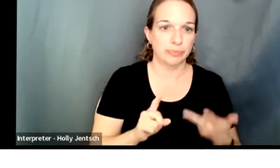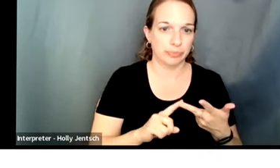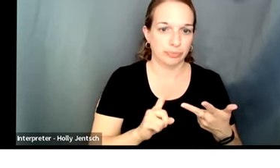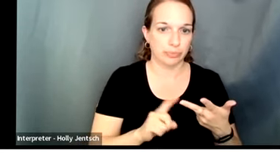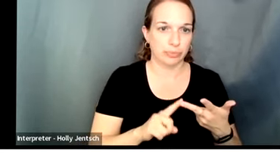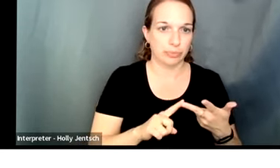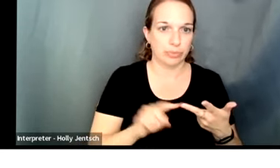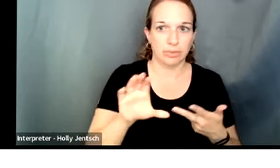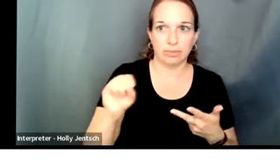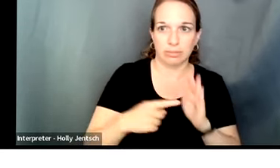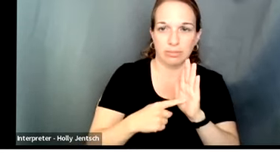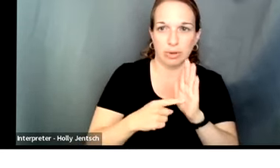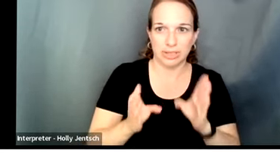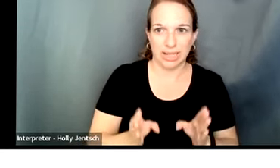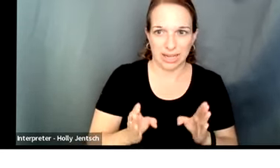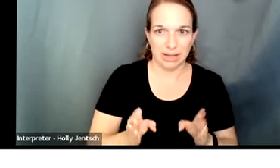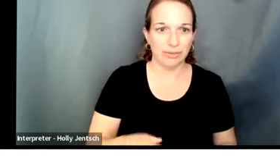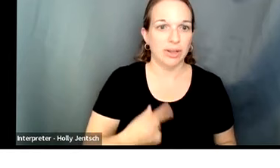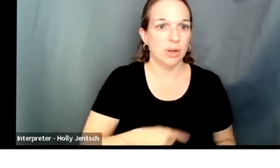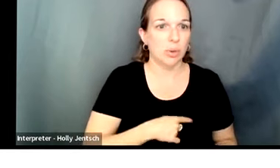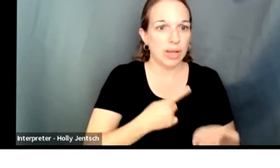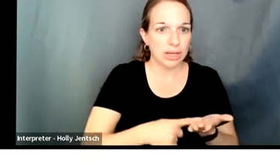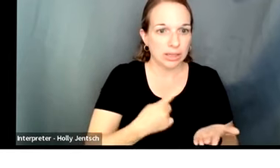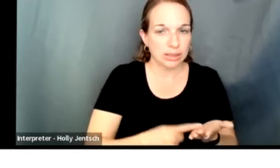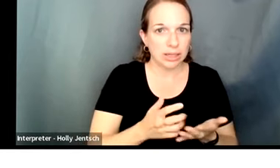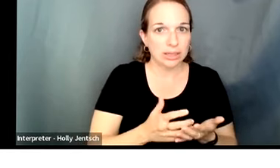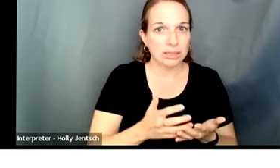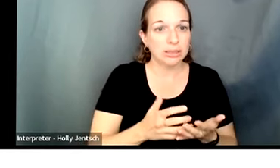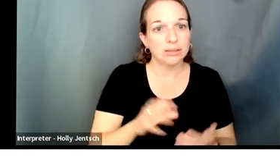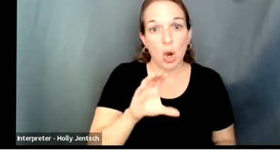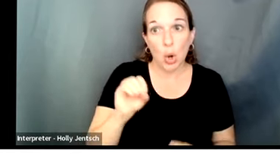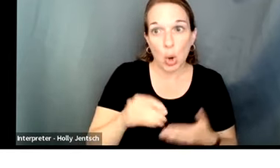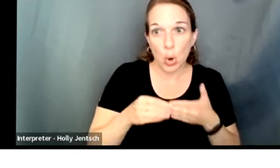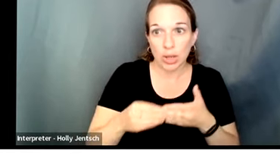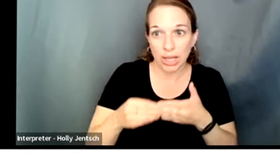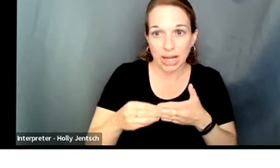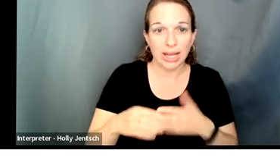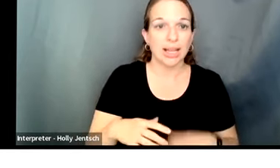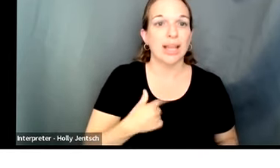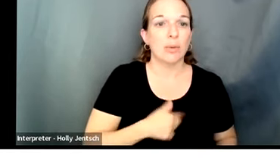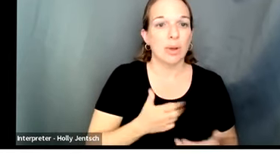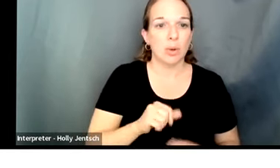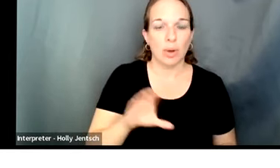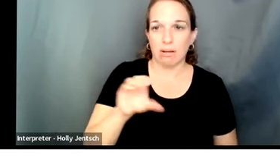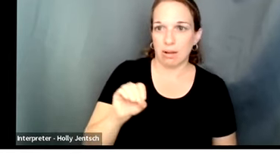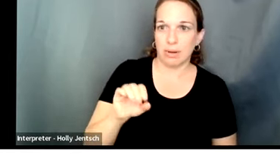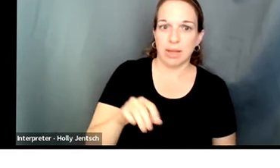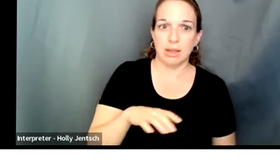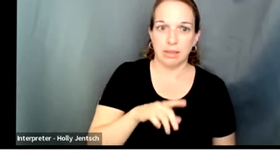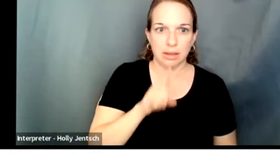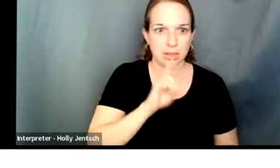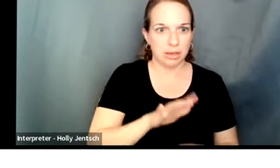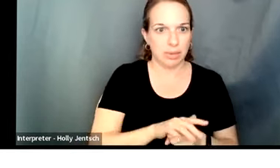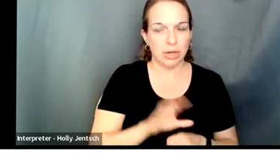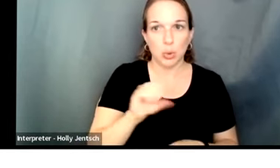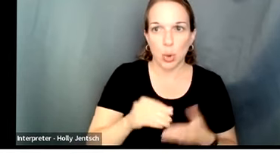an employer representative. We talked a lot about co-leadership, and what we're looking for is an employer who is committed to co-leading the